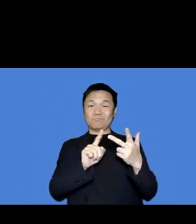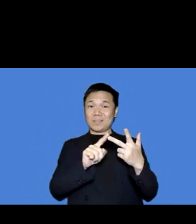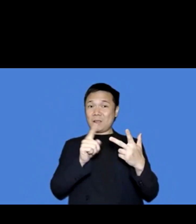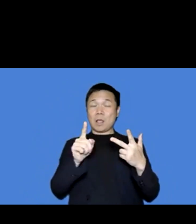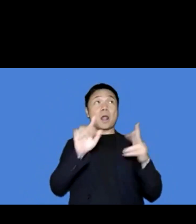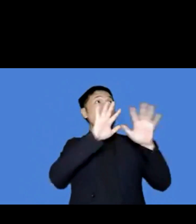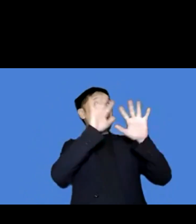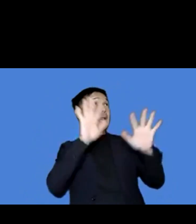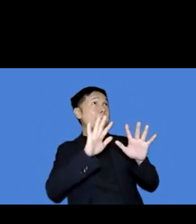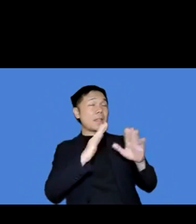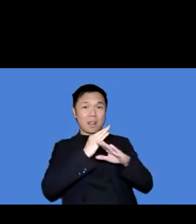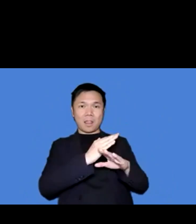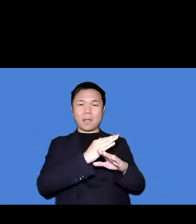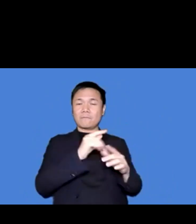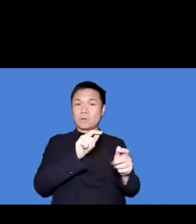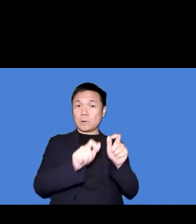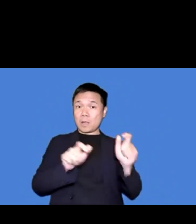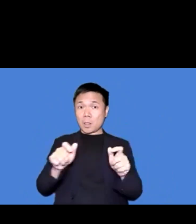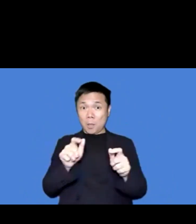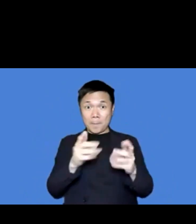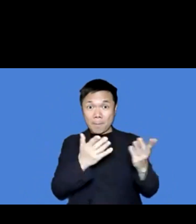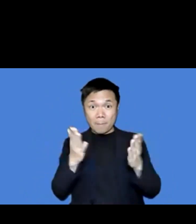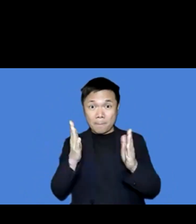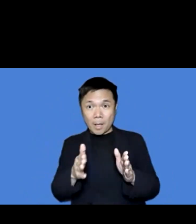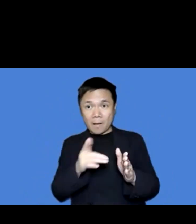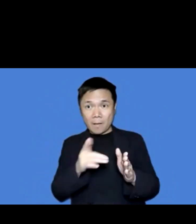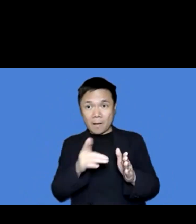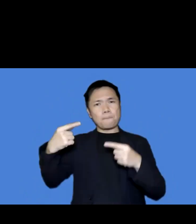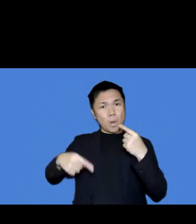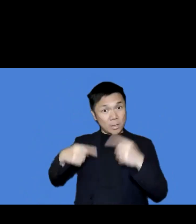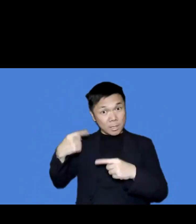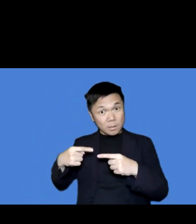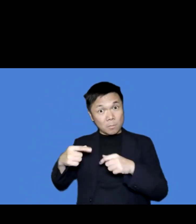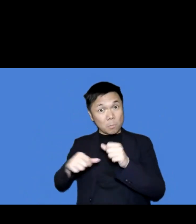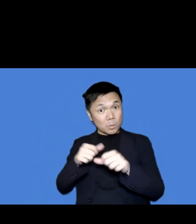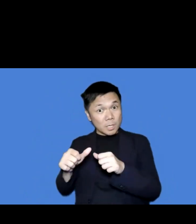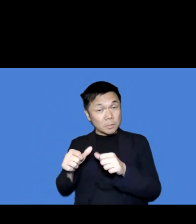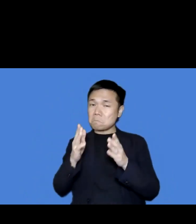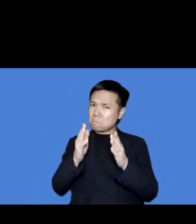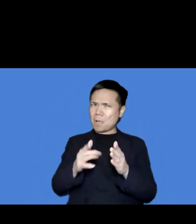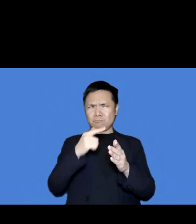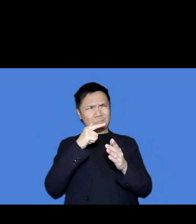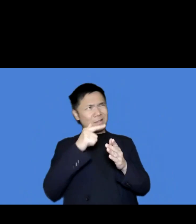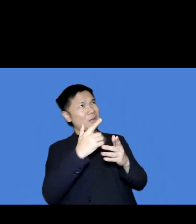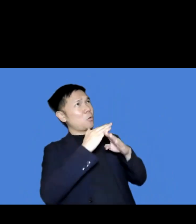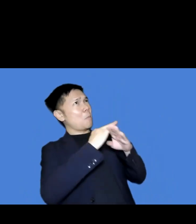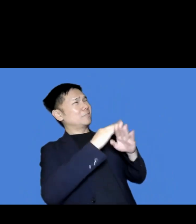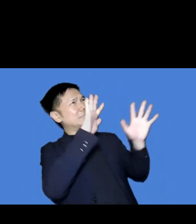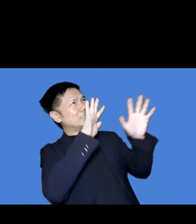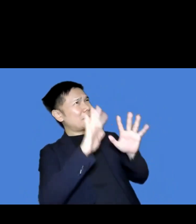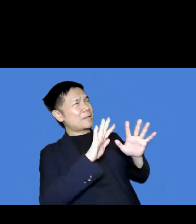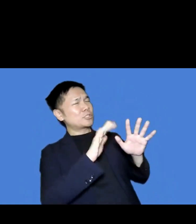also talk about political representation. So we also need to ensure that political process is also climate resilient, universally accessible and